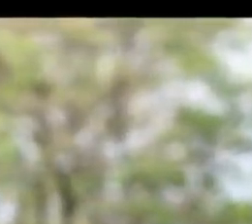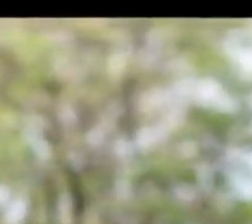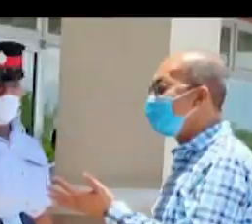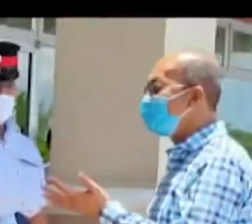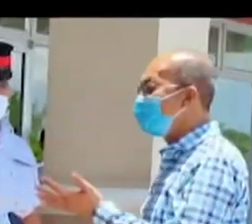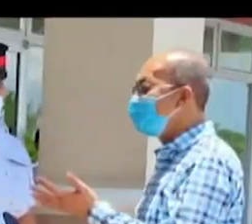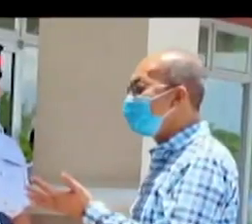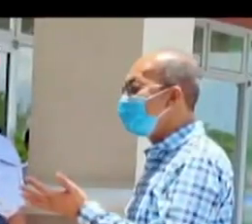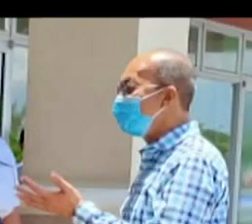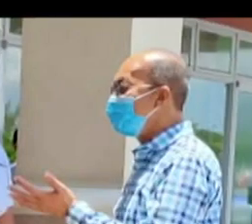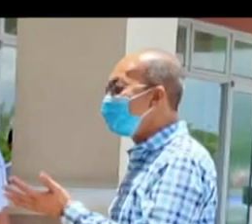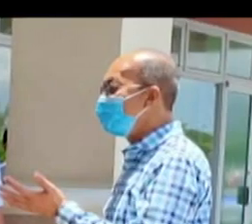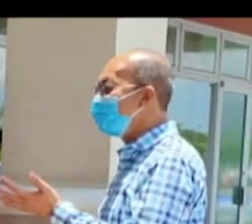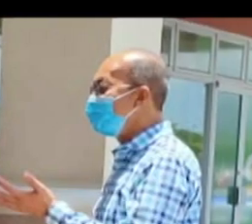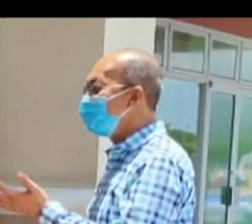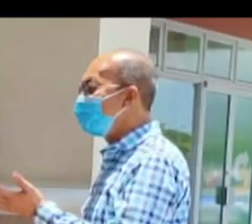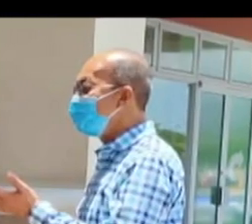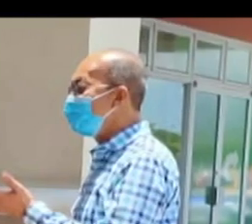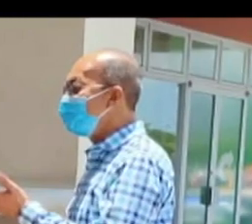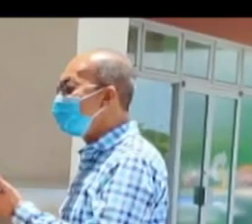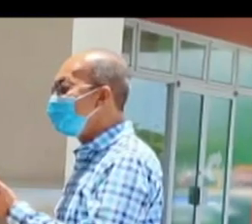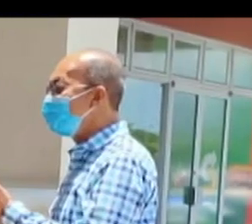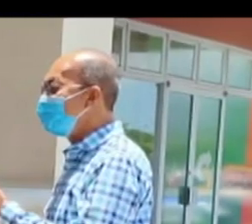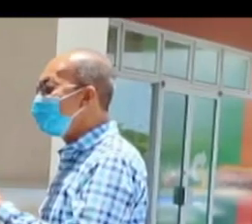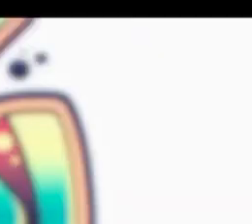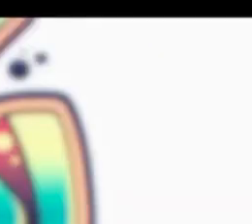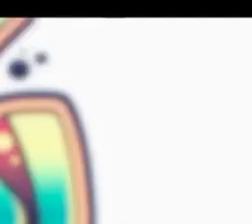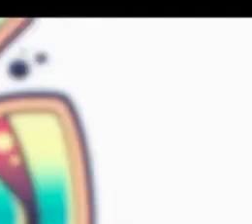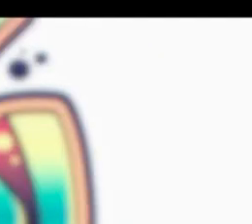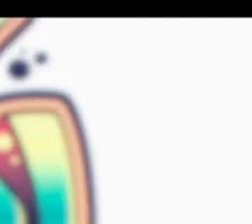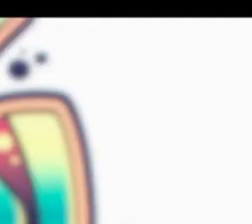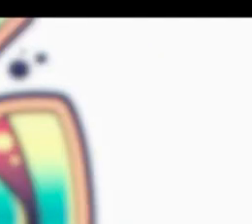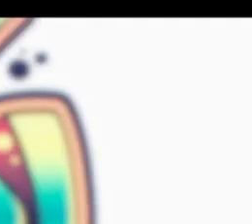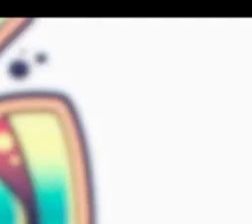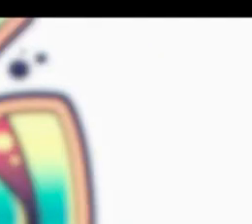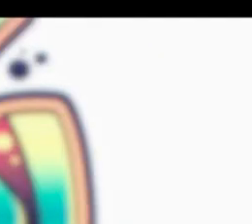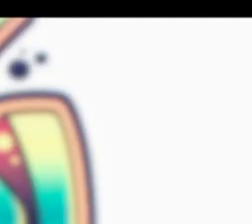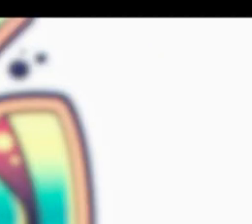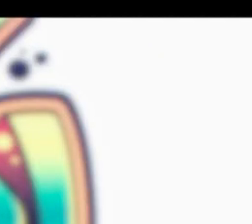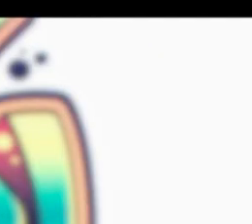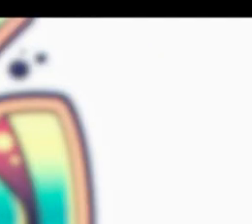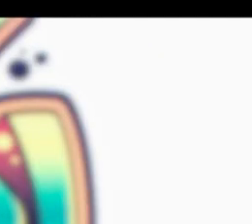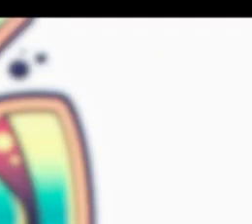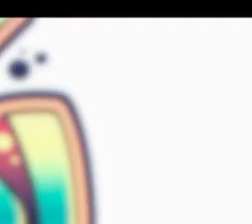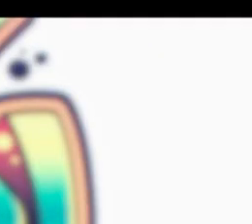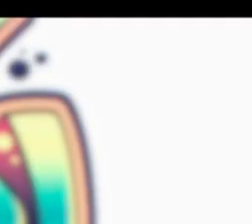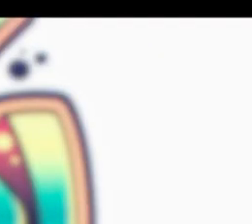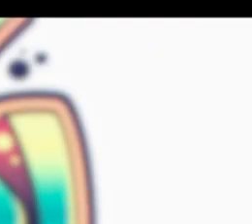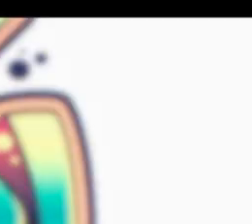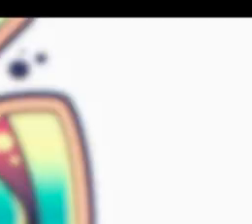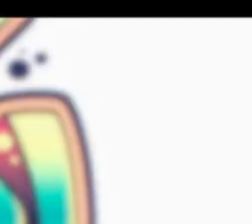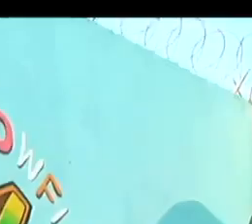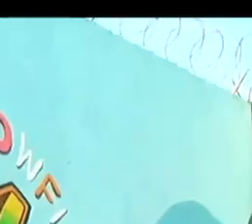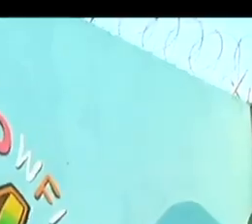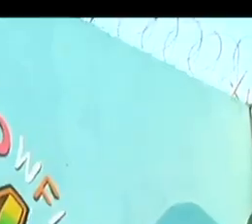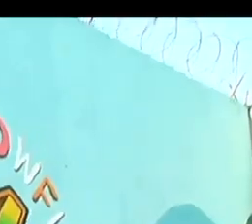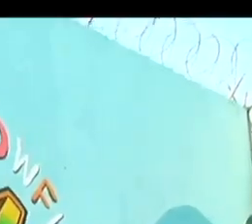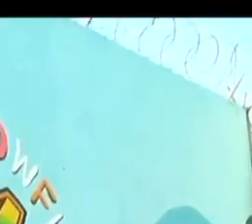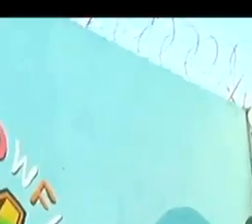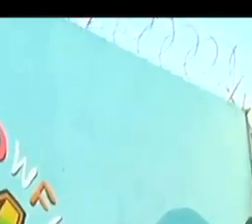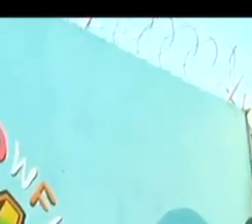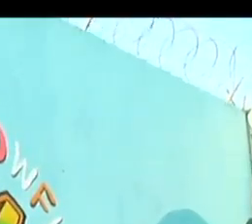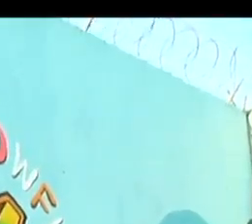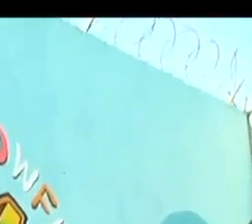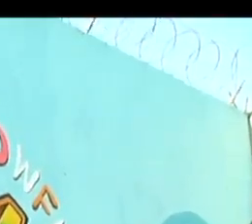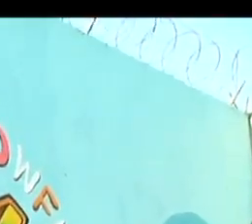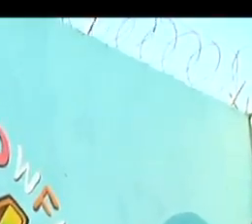and unite against crime and violence in Jamaica. Live good means talk it out, don't fight it out. We must live good to